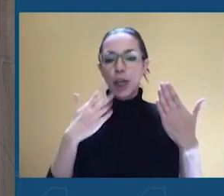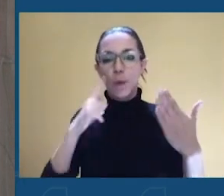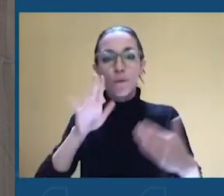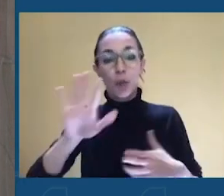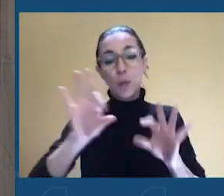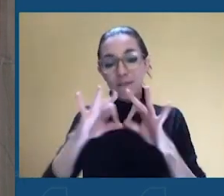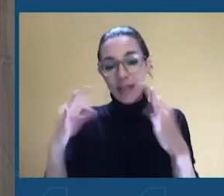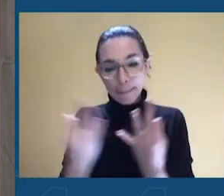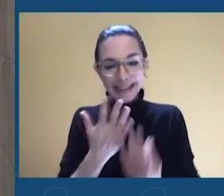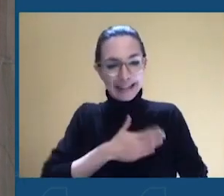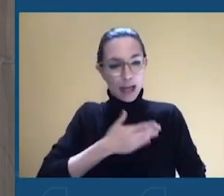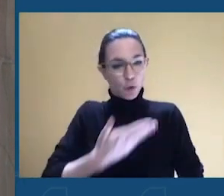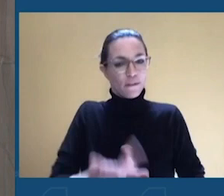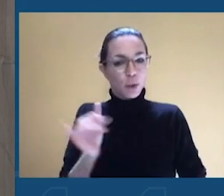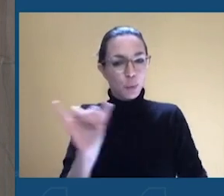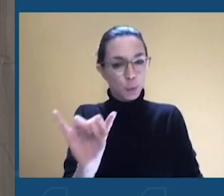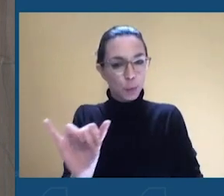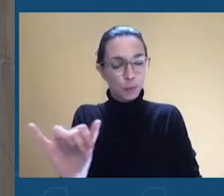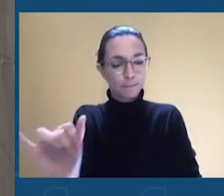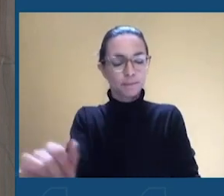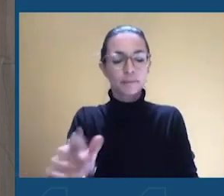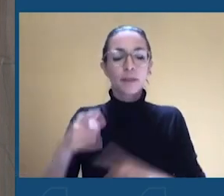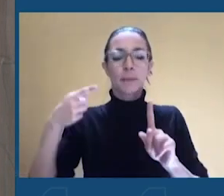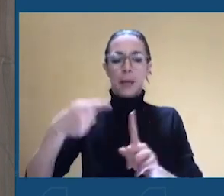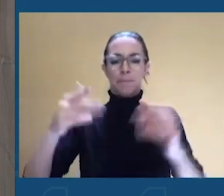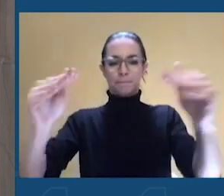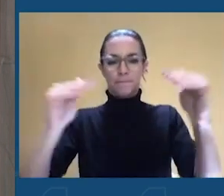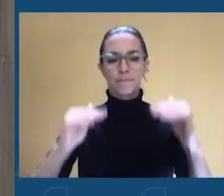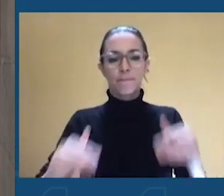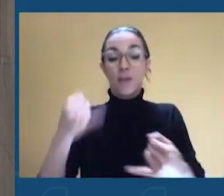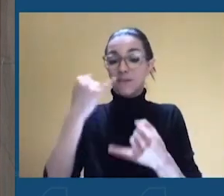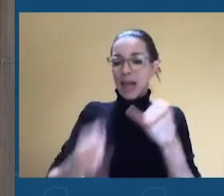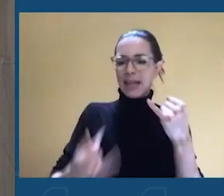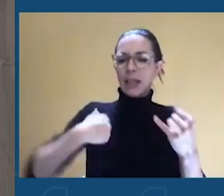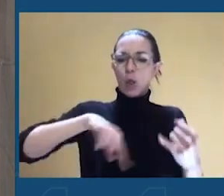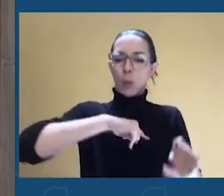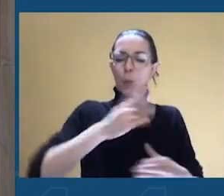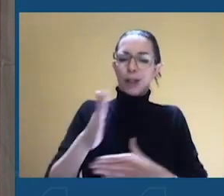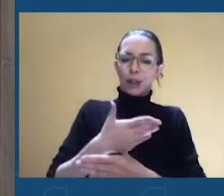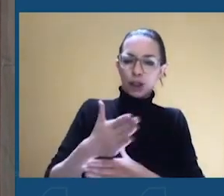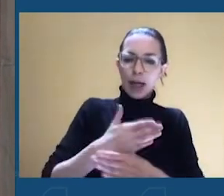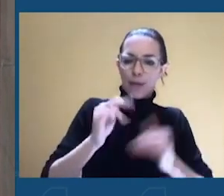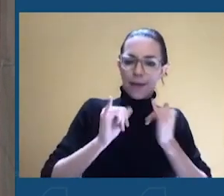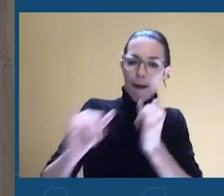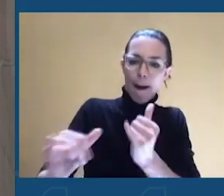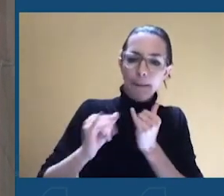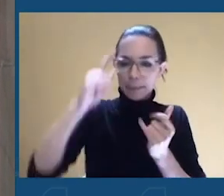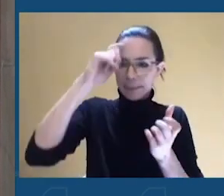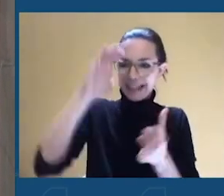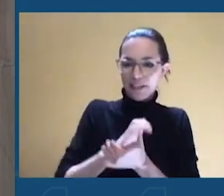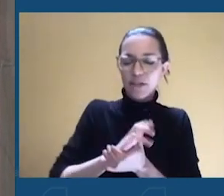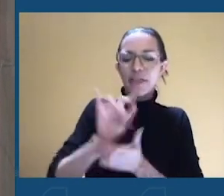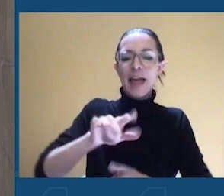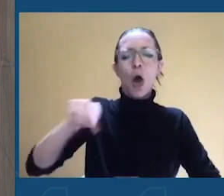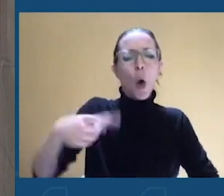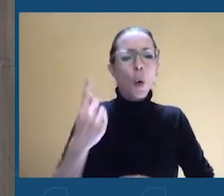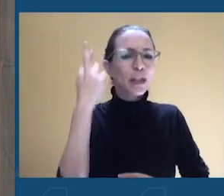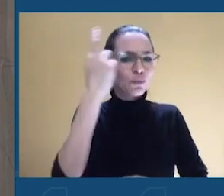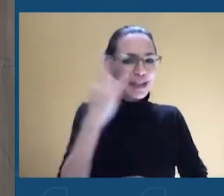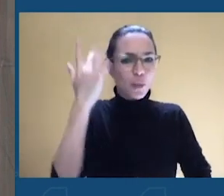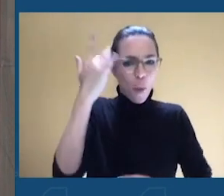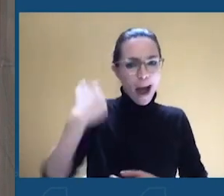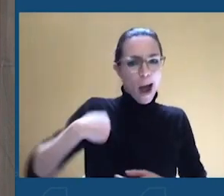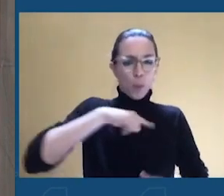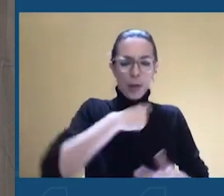sacrifice. But finally, we share the common belief that the only reason we should be in these jobs